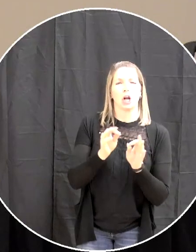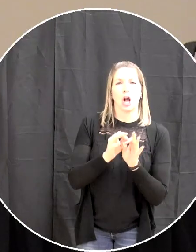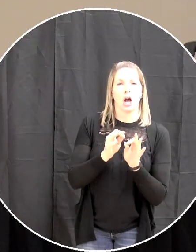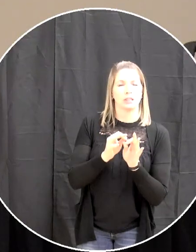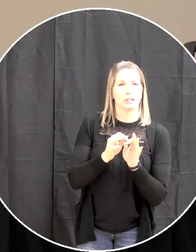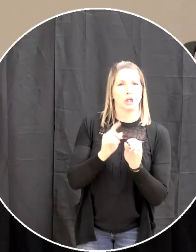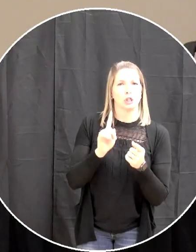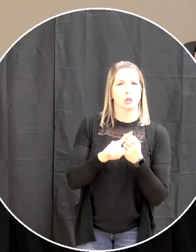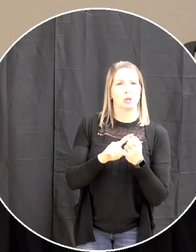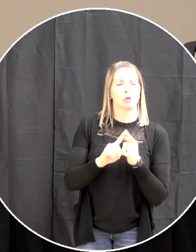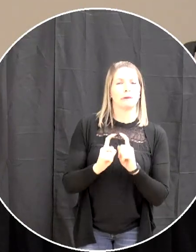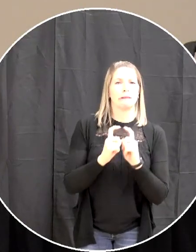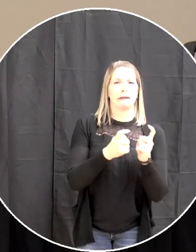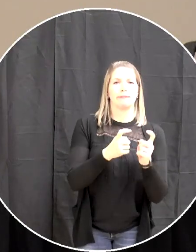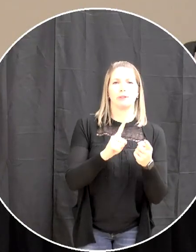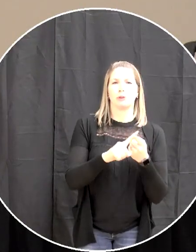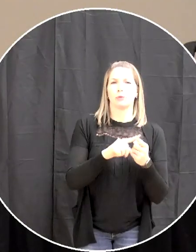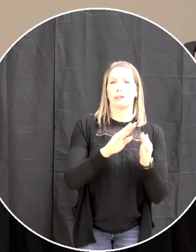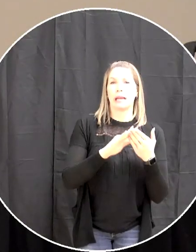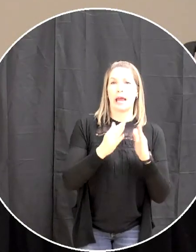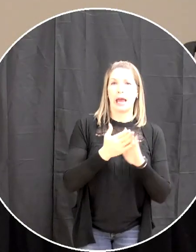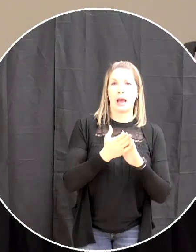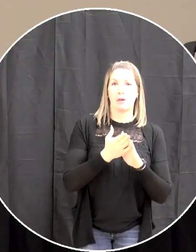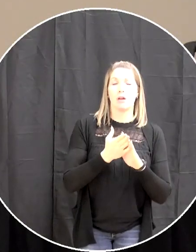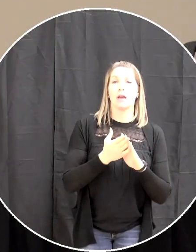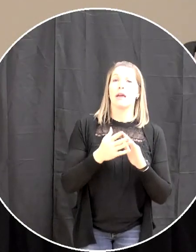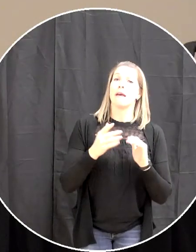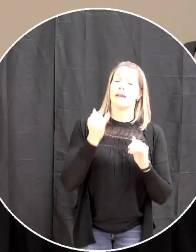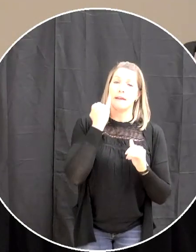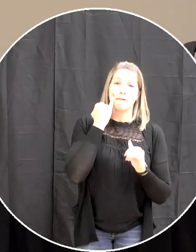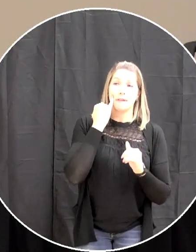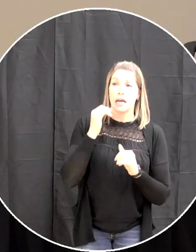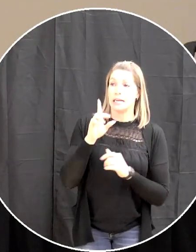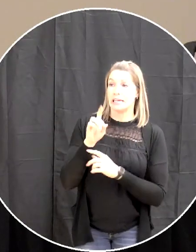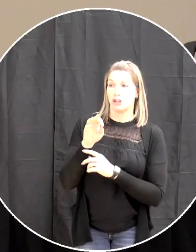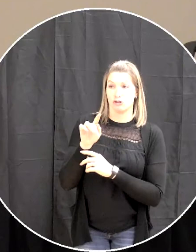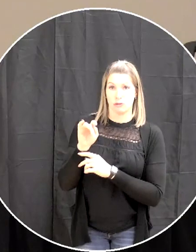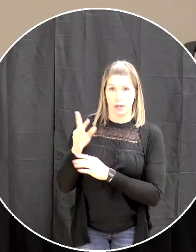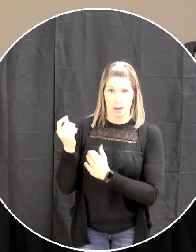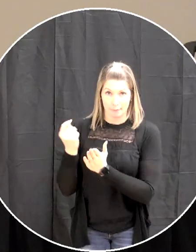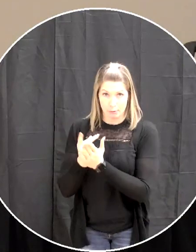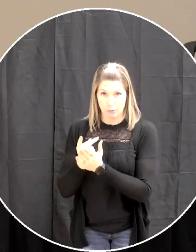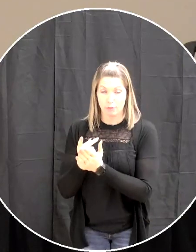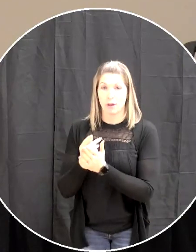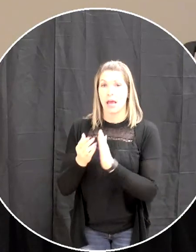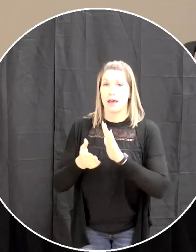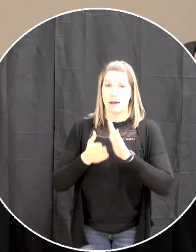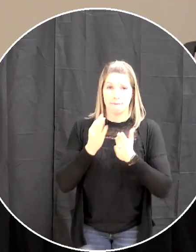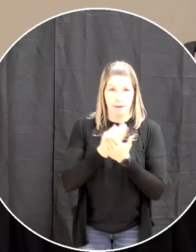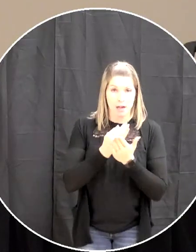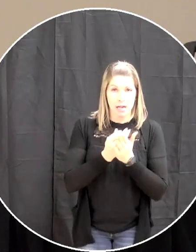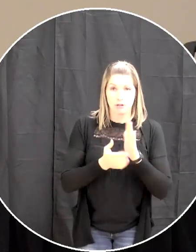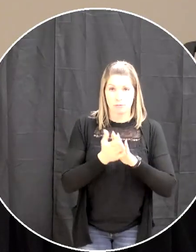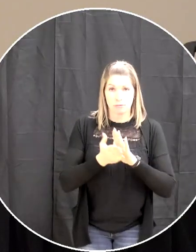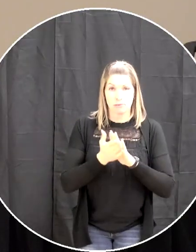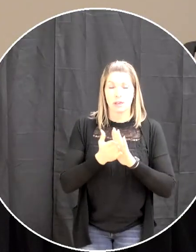legal costs being borne by the district, subject to ministerial approval, as recommended by the Finance and Operations Committee. So